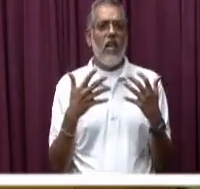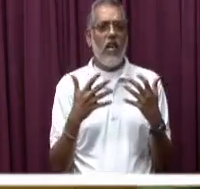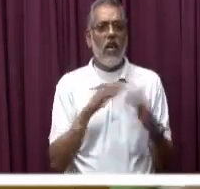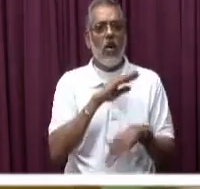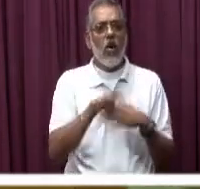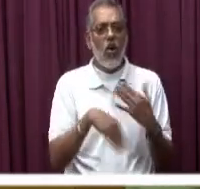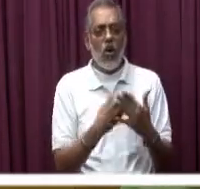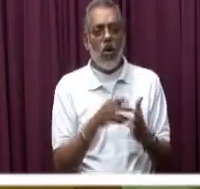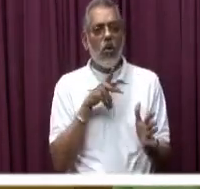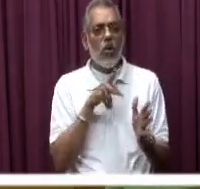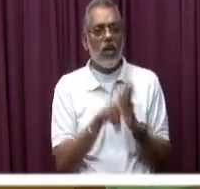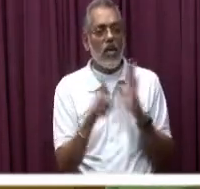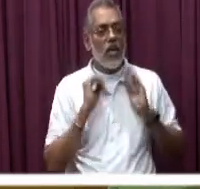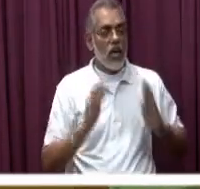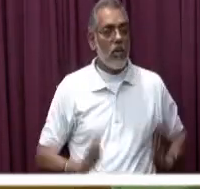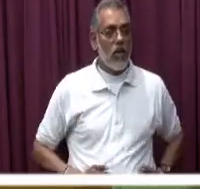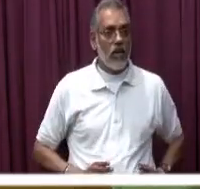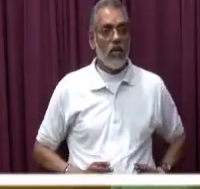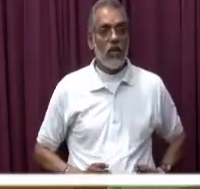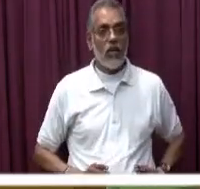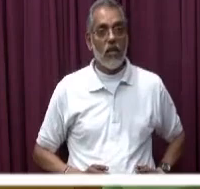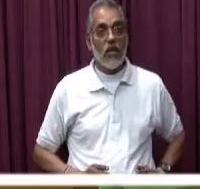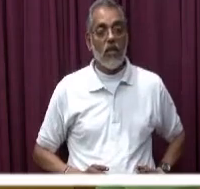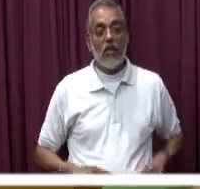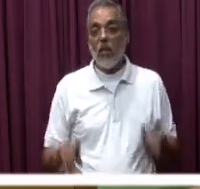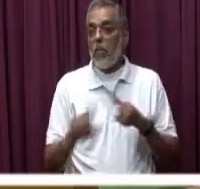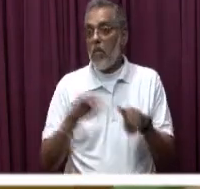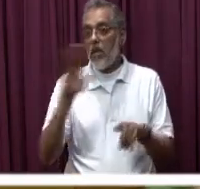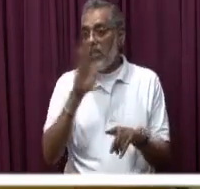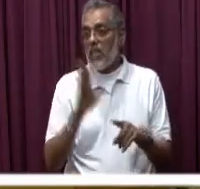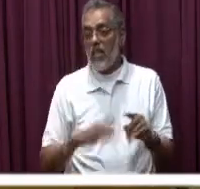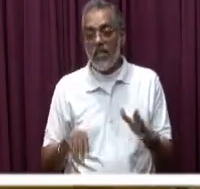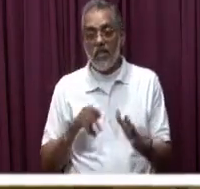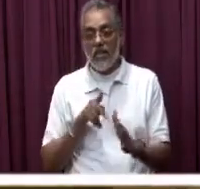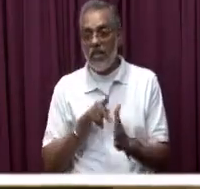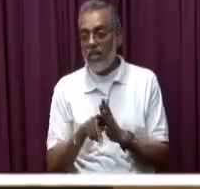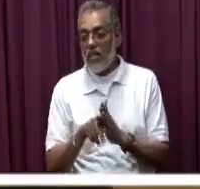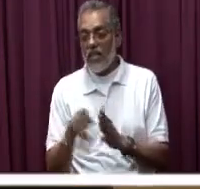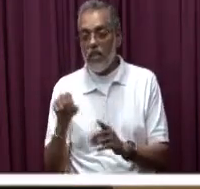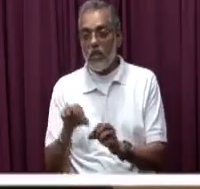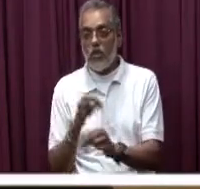killed your body, could take your soul into hell forever.